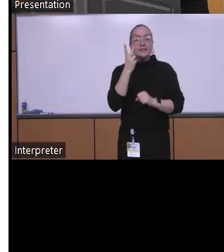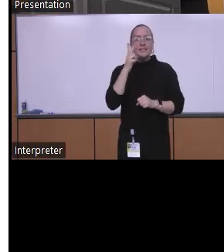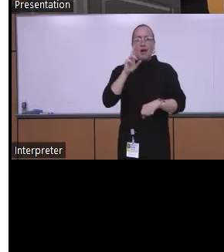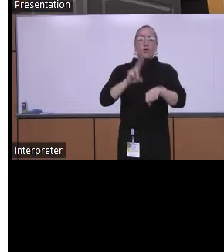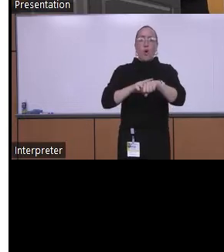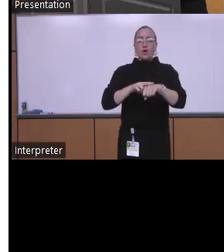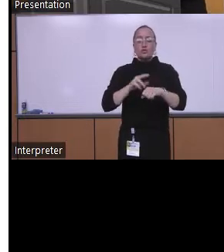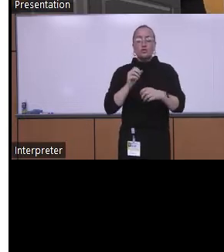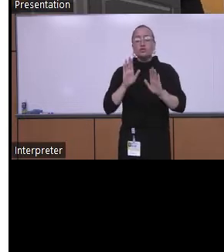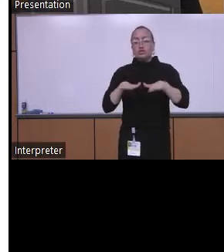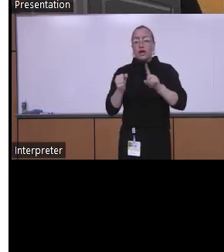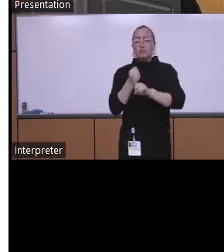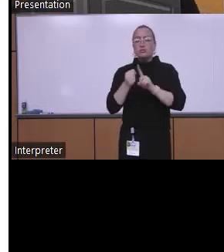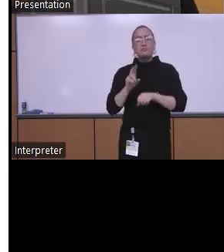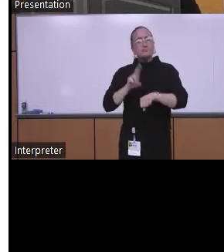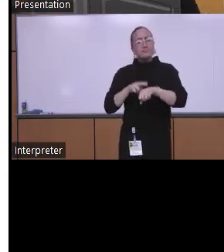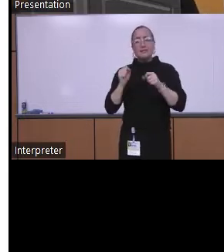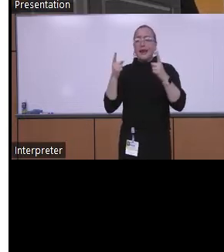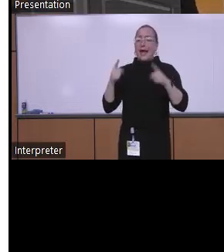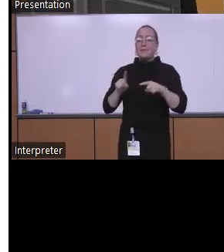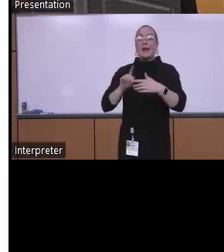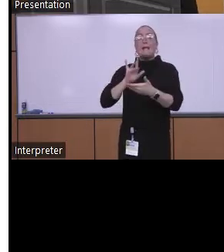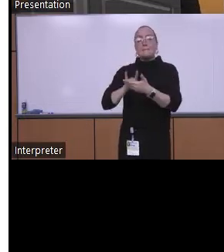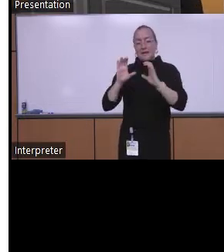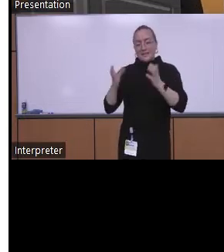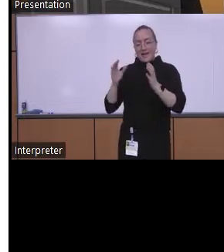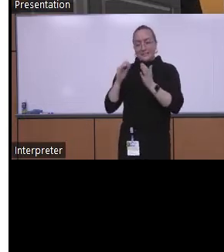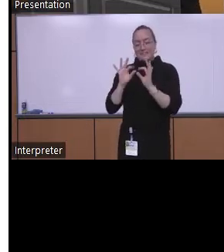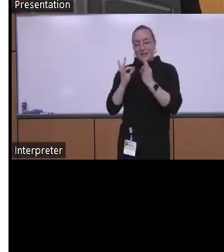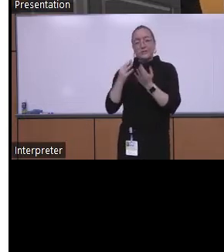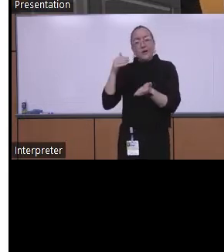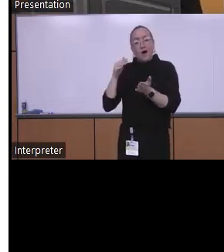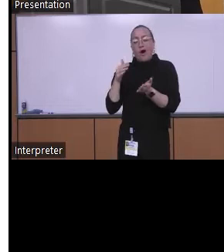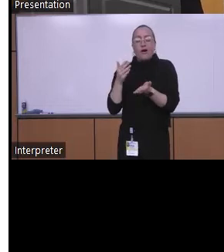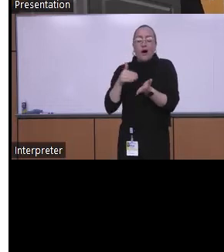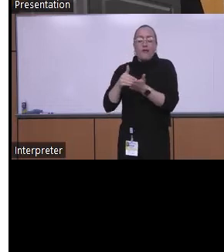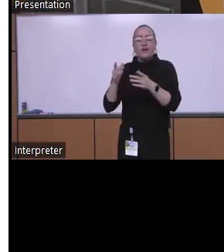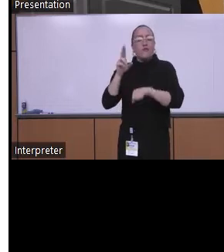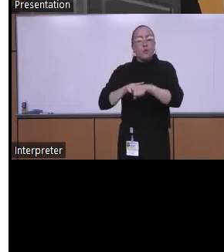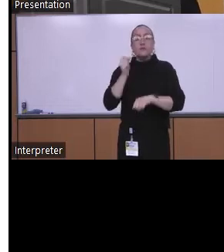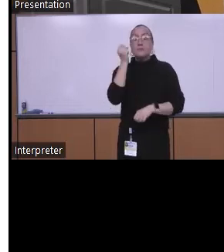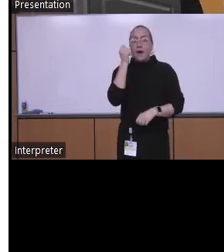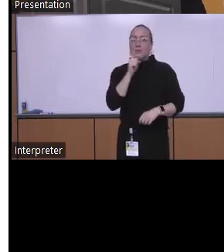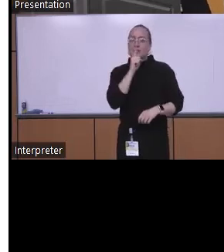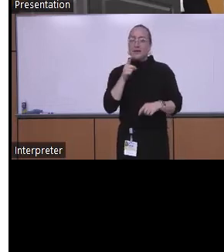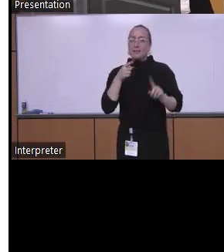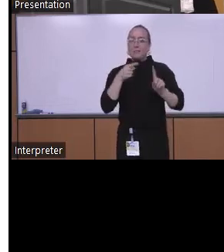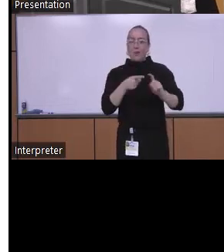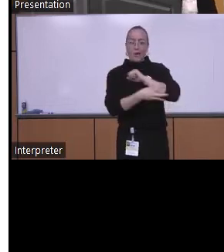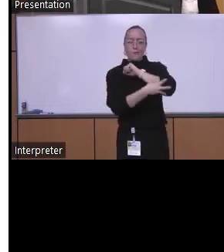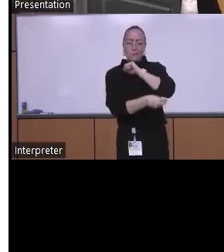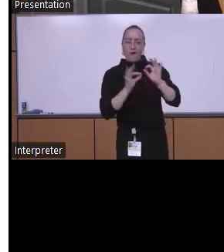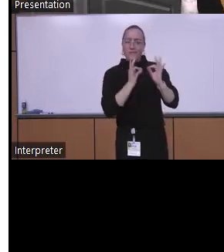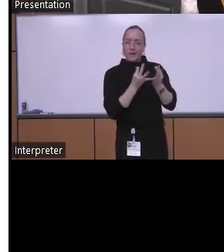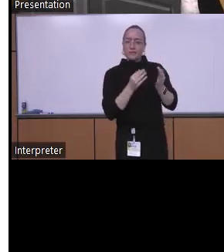child abuse can also happen in middle-class families. His point was that it happens more often in poor families because poverty is a risk factor. To this, Mondale